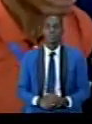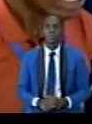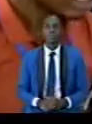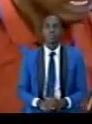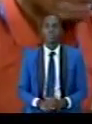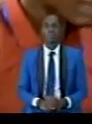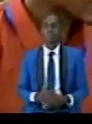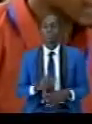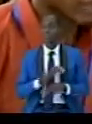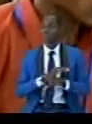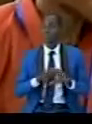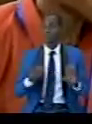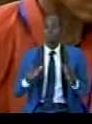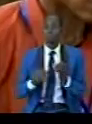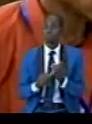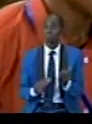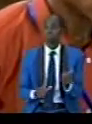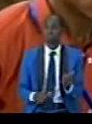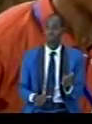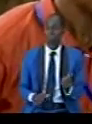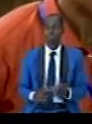Don't go back.